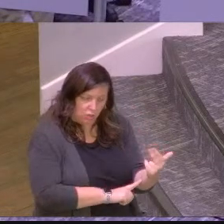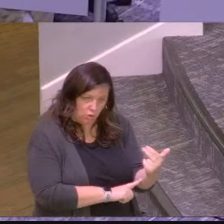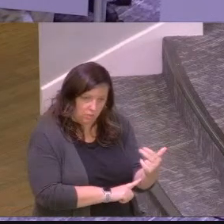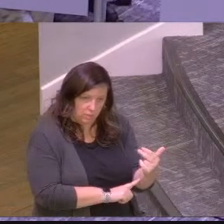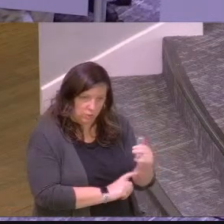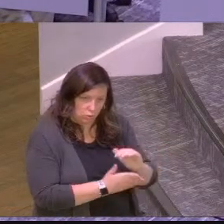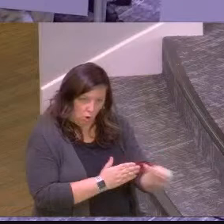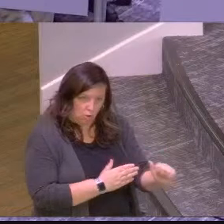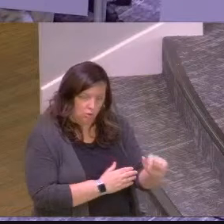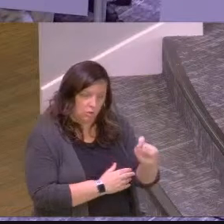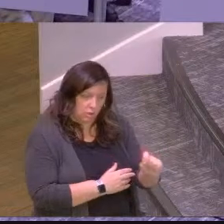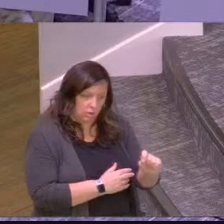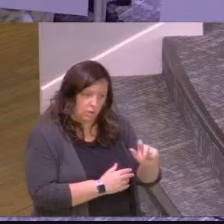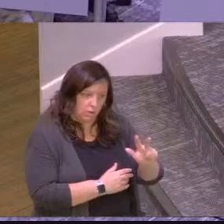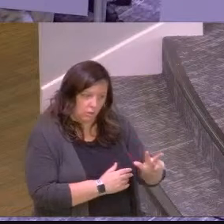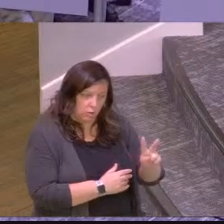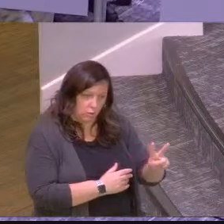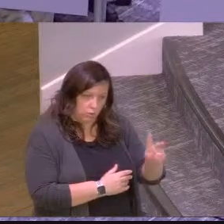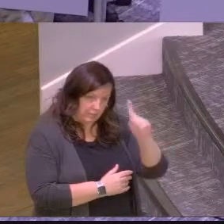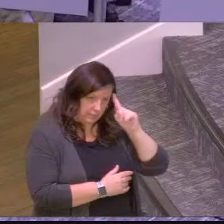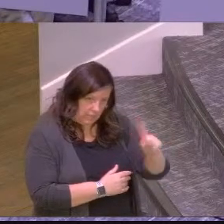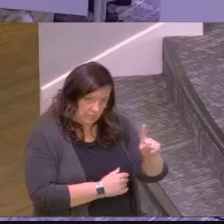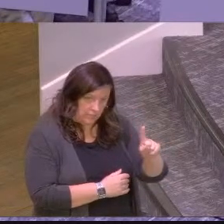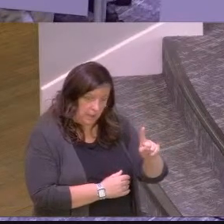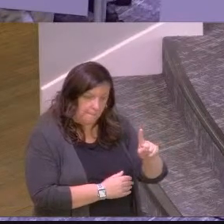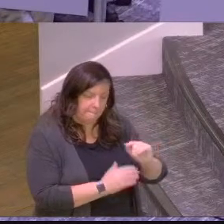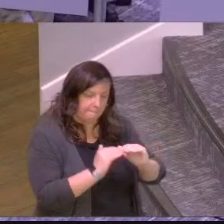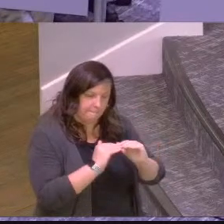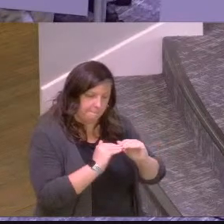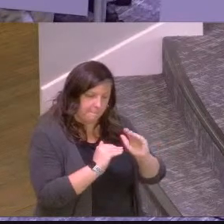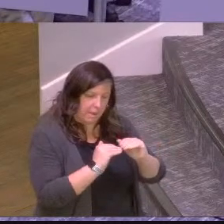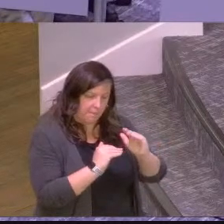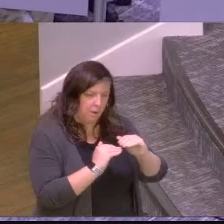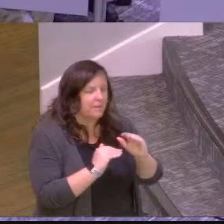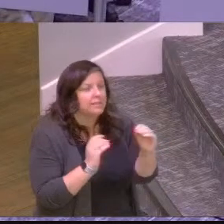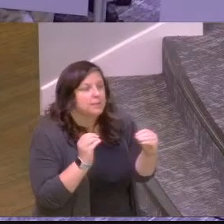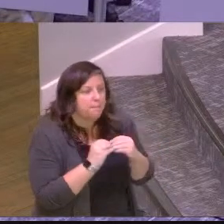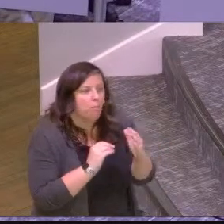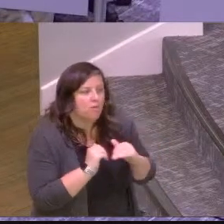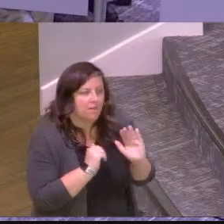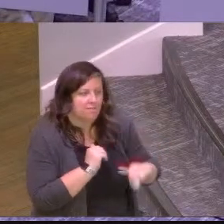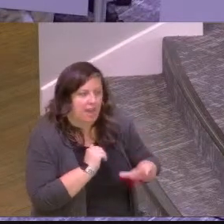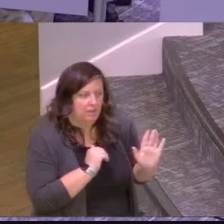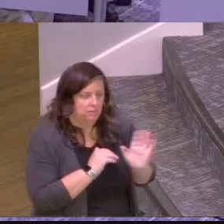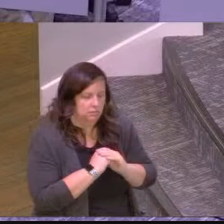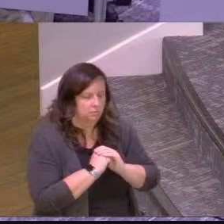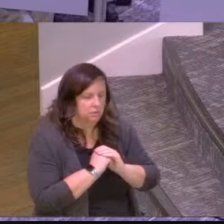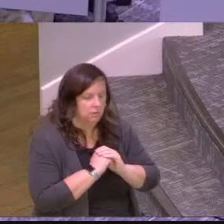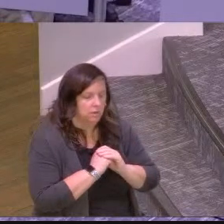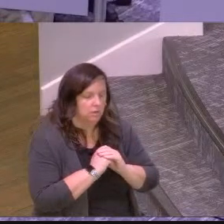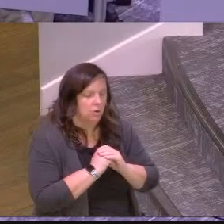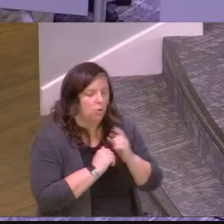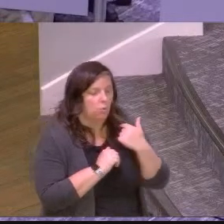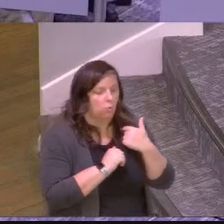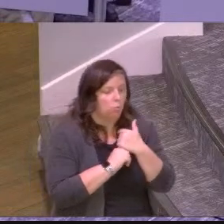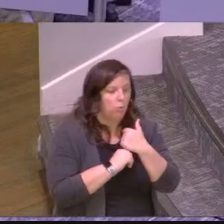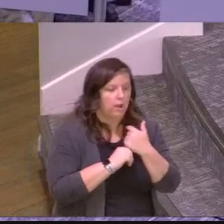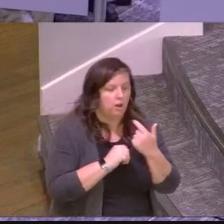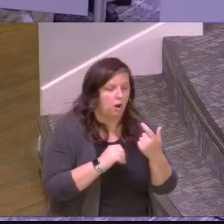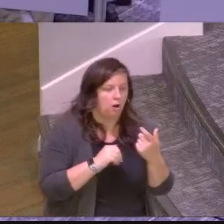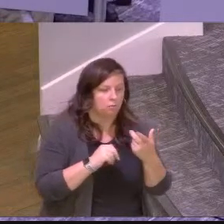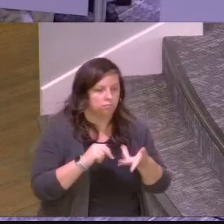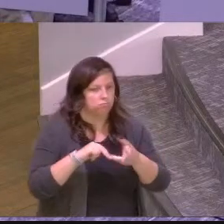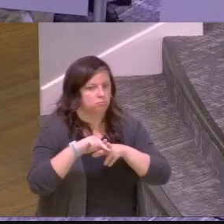$13.32 minimum, it is more than just that. You know, we are bringing them up on the salary schedule